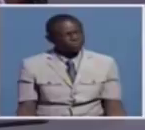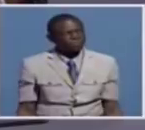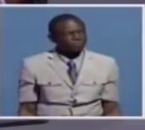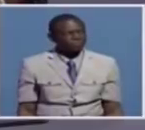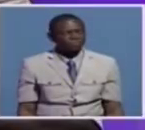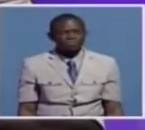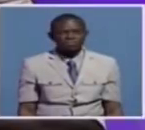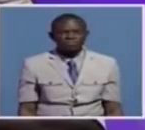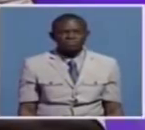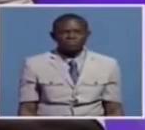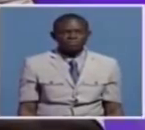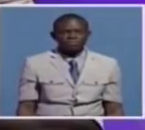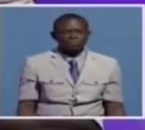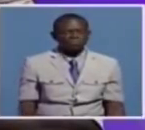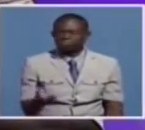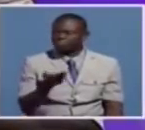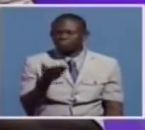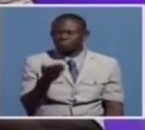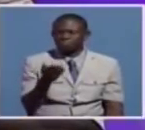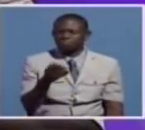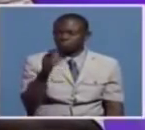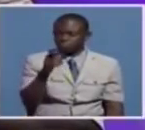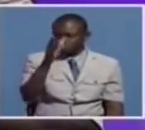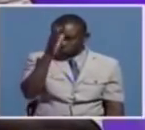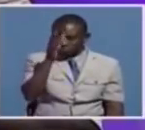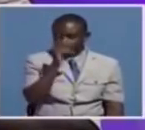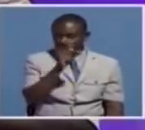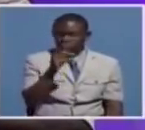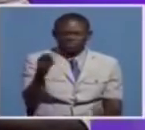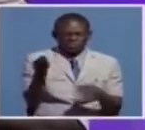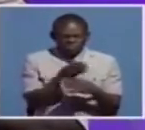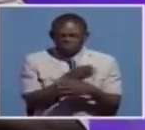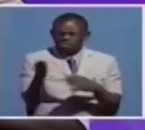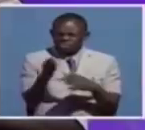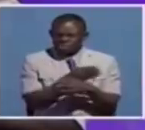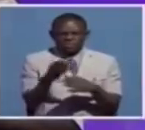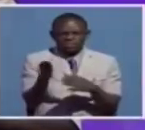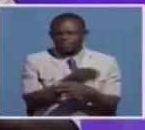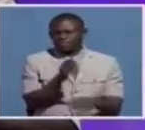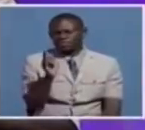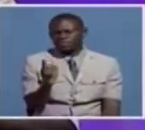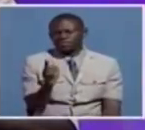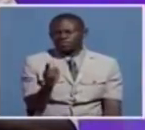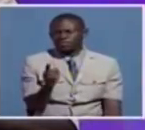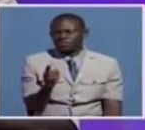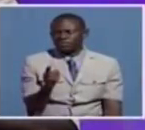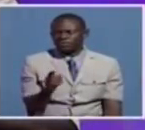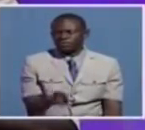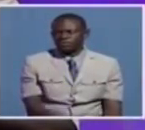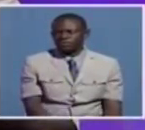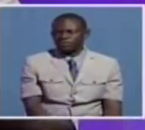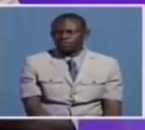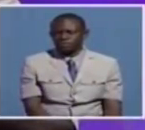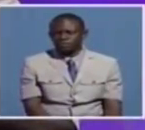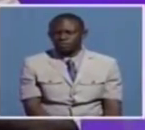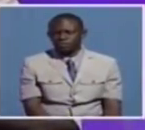because we were so busy. And the good thing that we had good teachers. And that's how come I think,